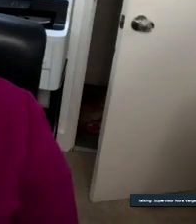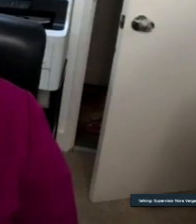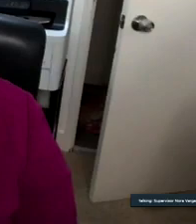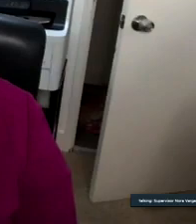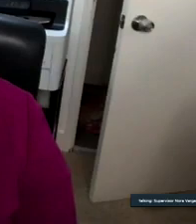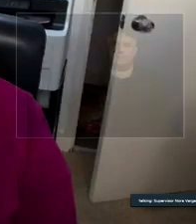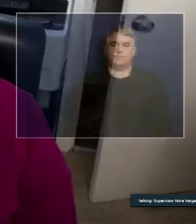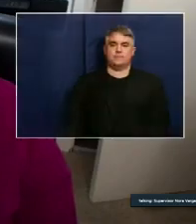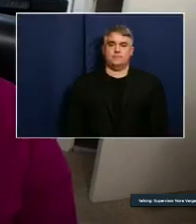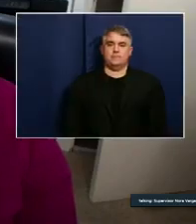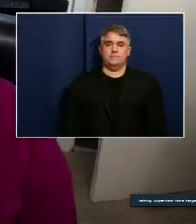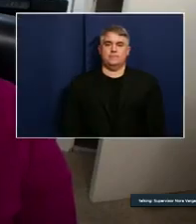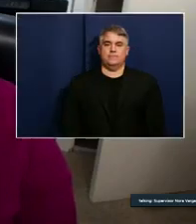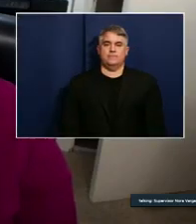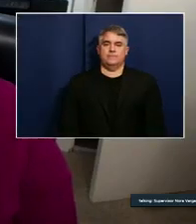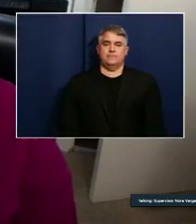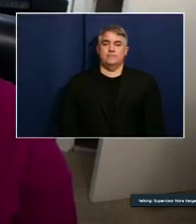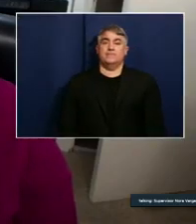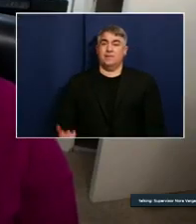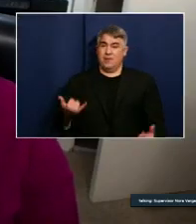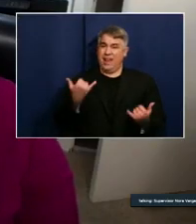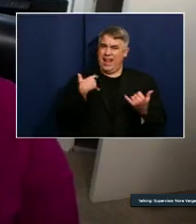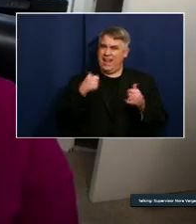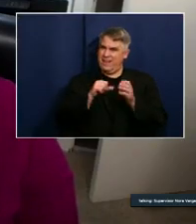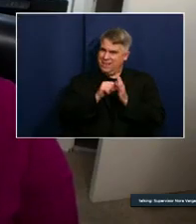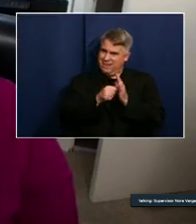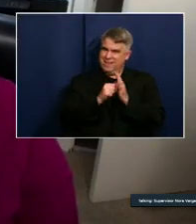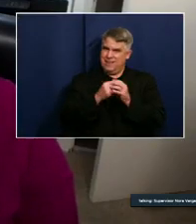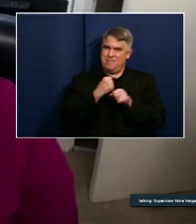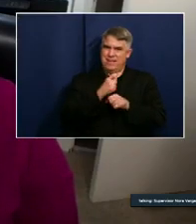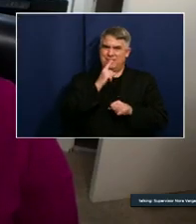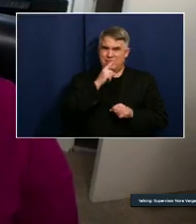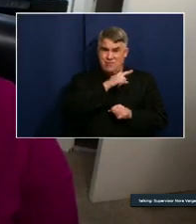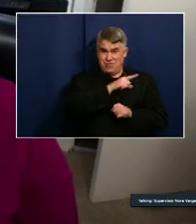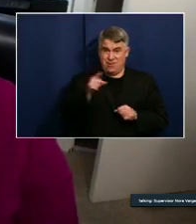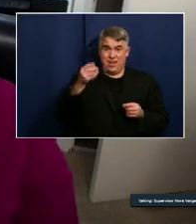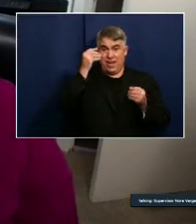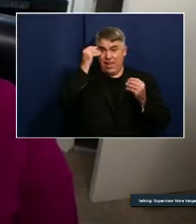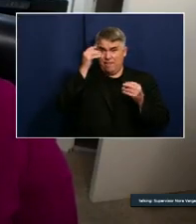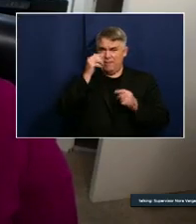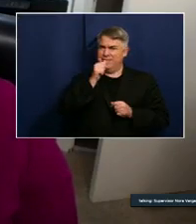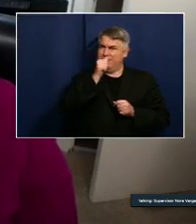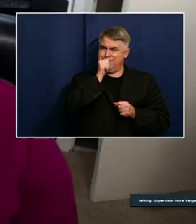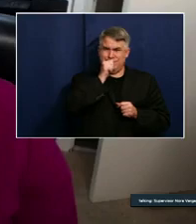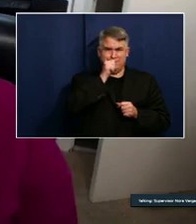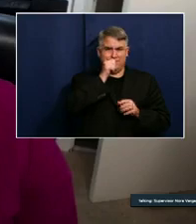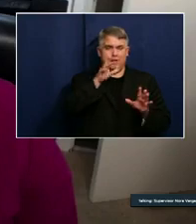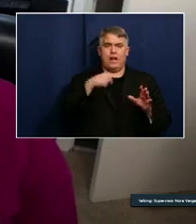and it's not being shared with any of the authorities, because I know that people were concerned about that.